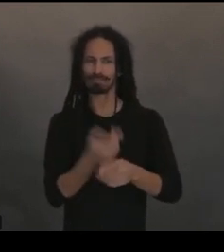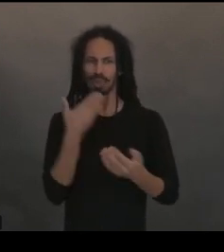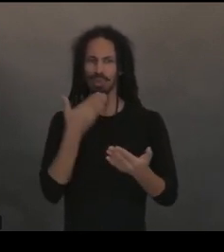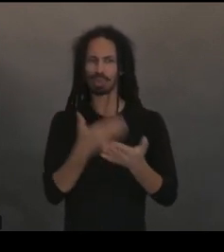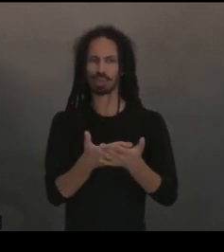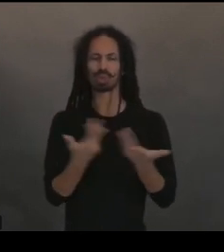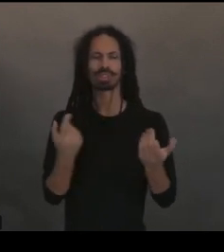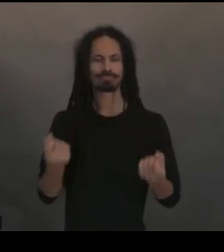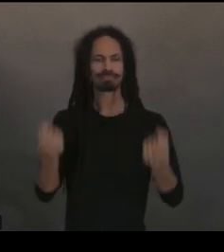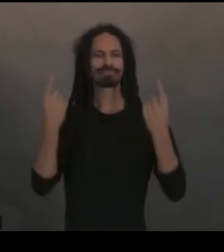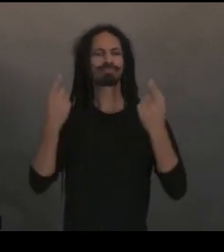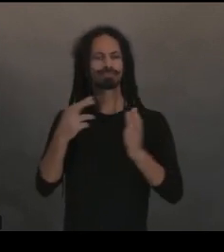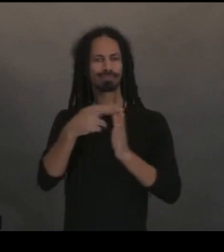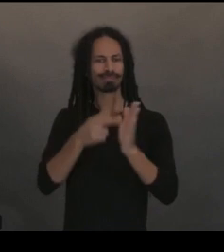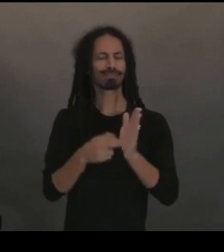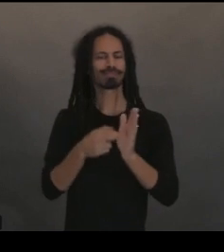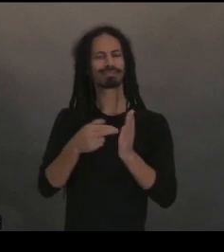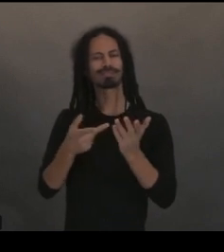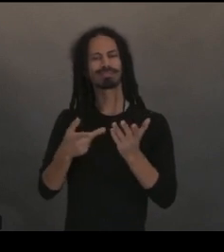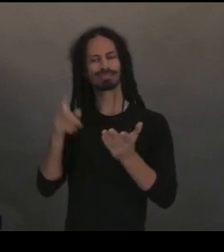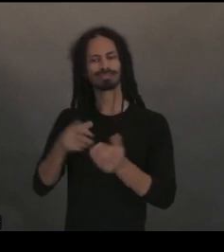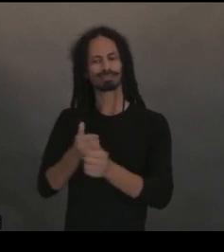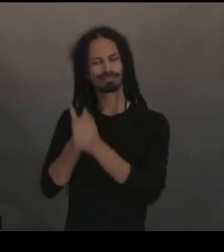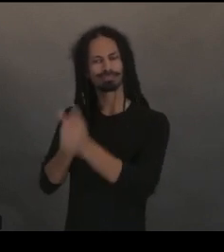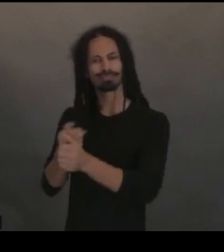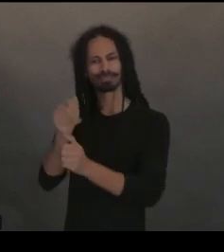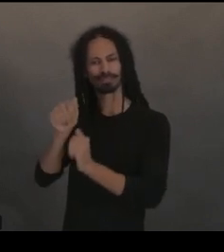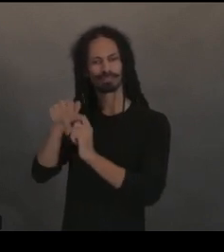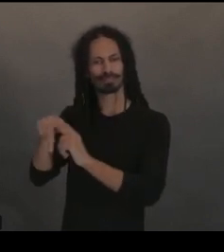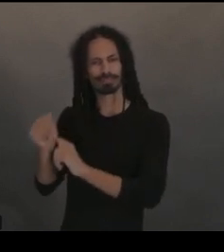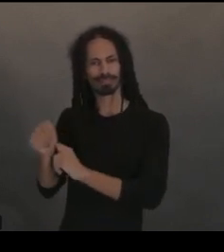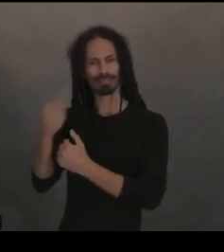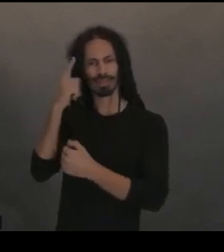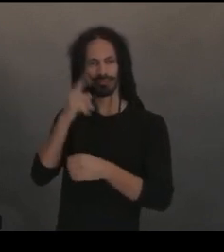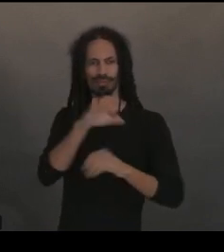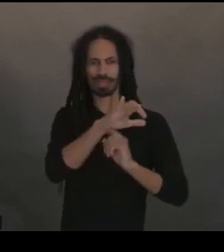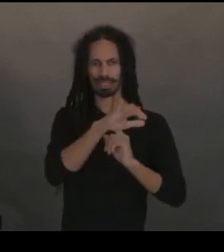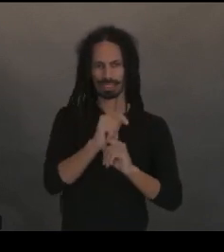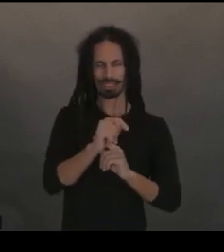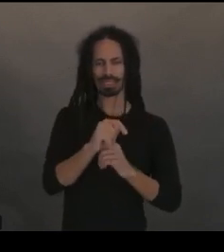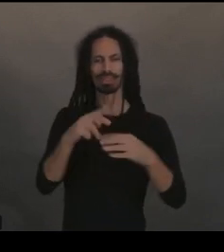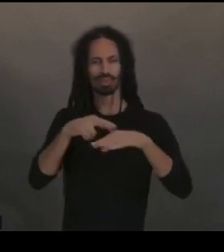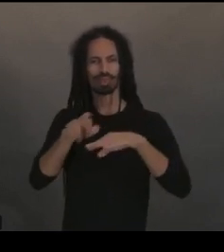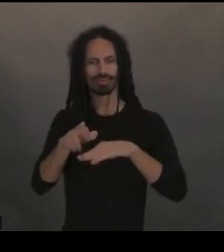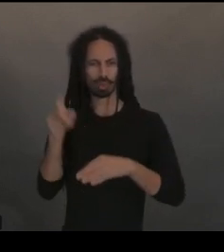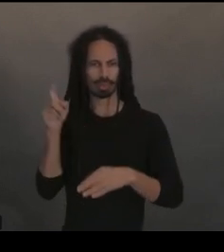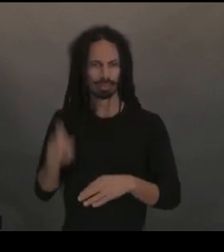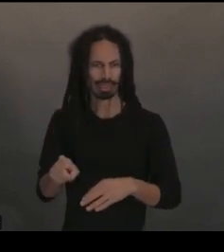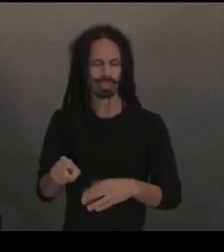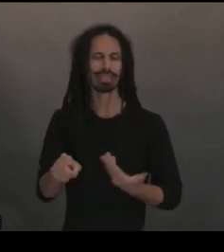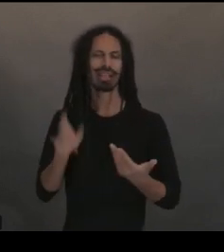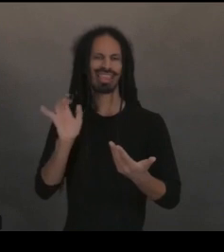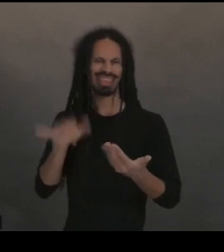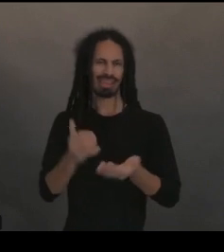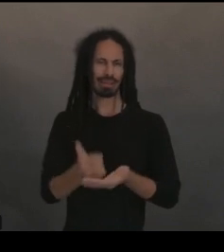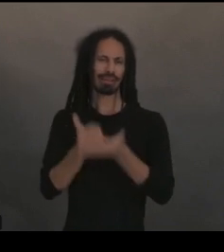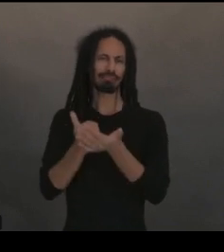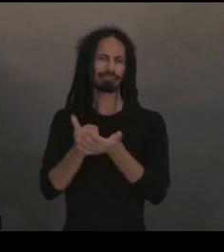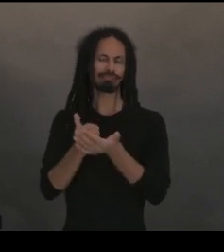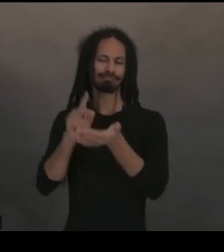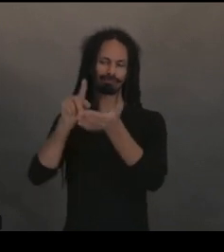create a reference list entry or in-text citation so that this can help you to double check your work.